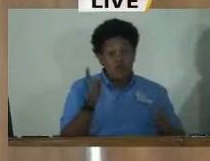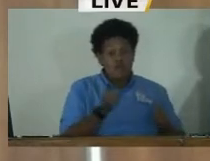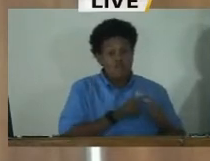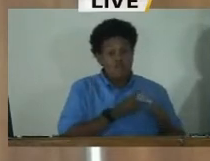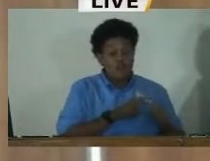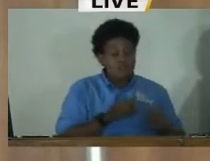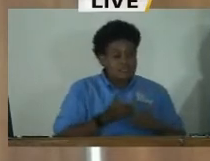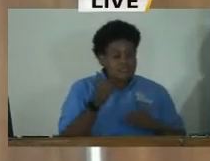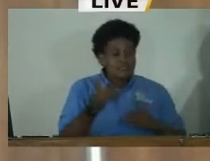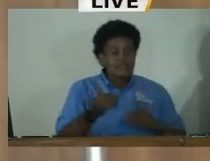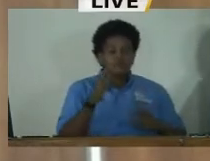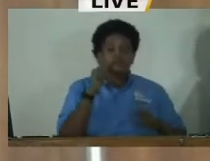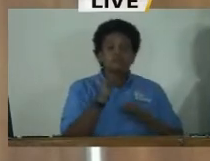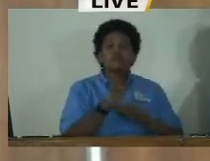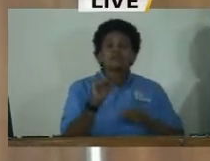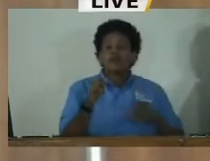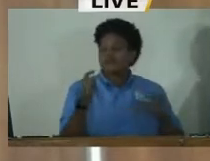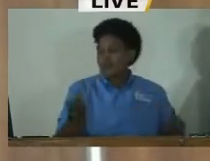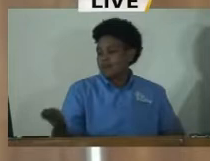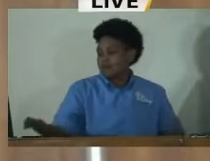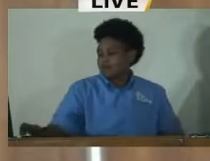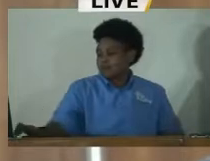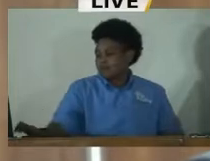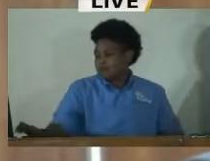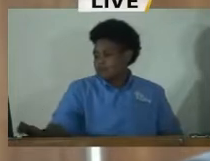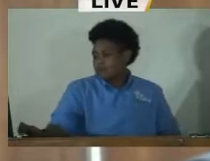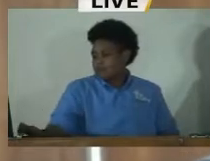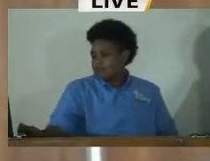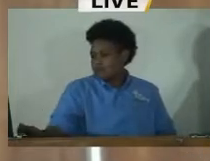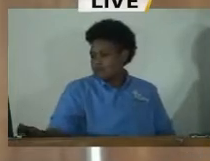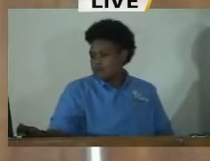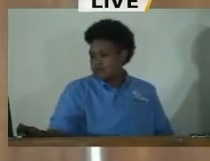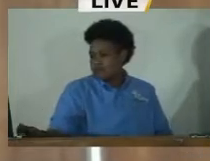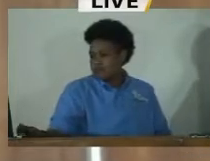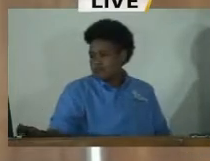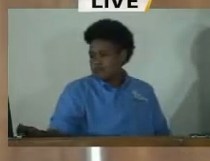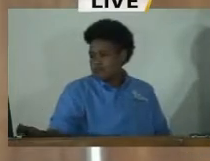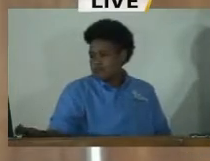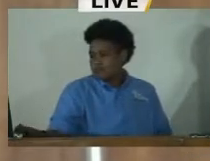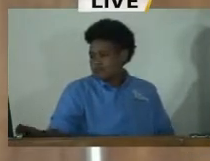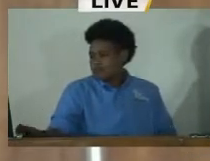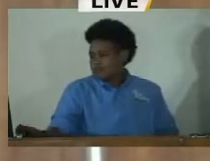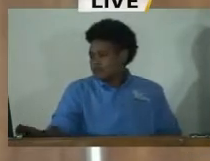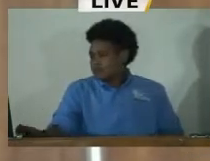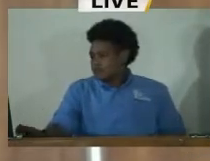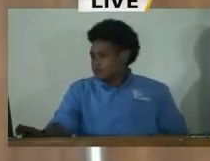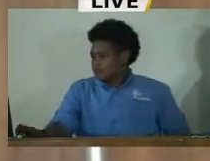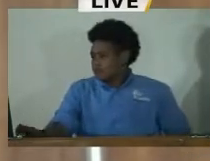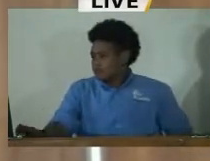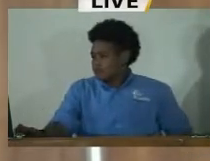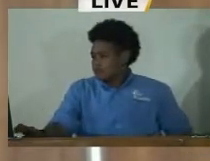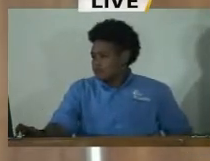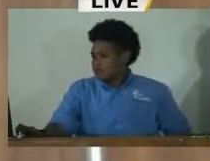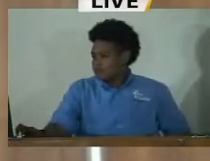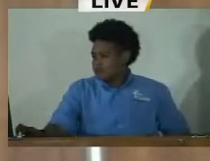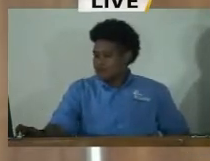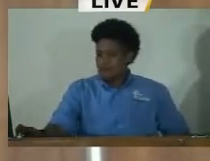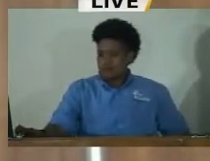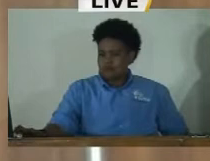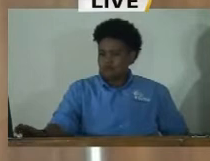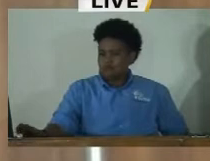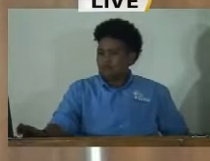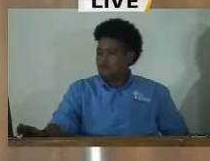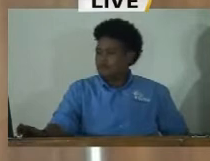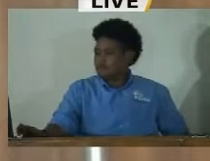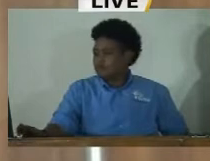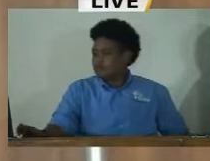first step to making that happen. Our responsibility as policymakers, Madam Speaker, is to create an